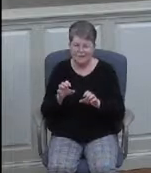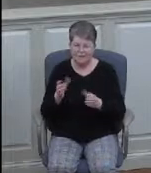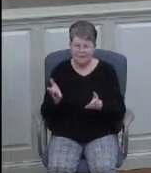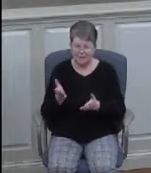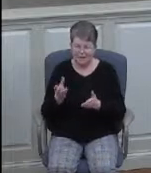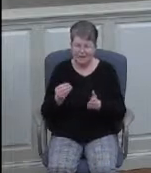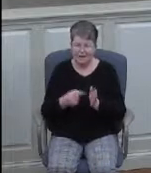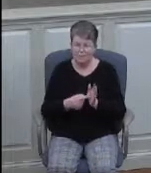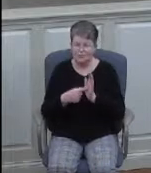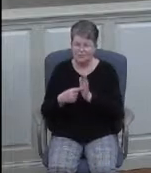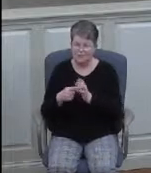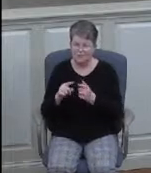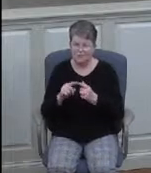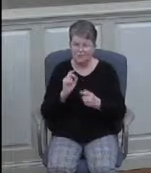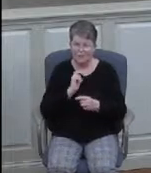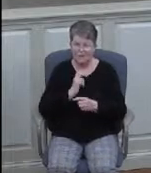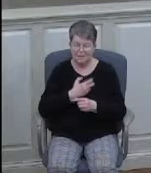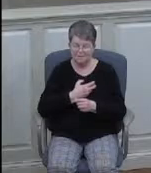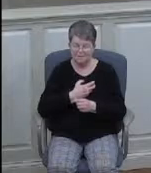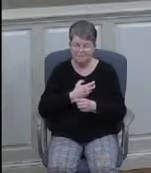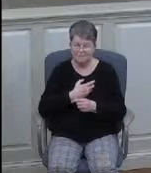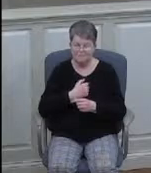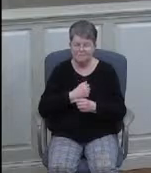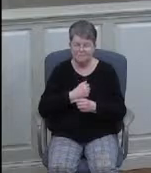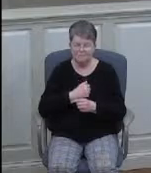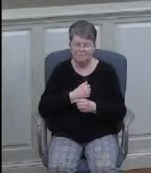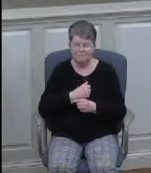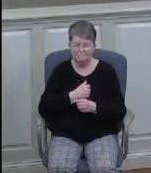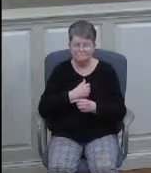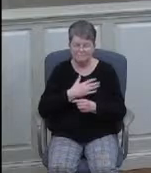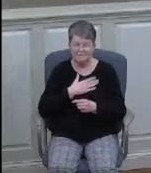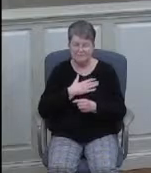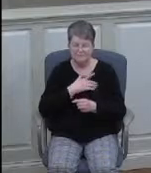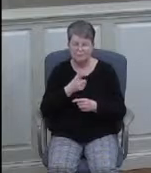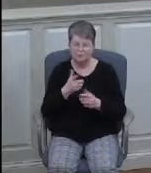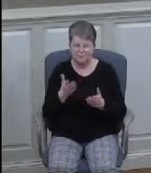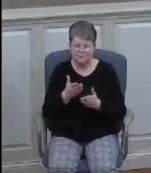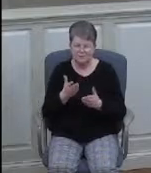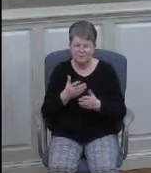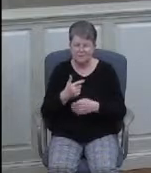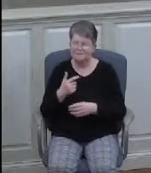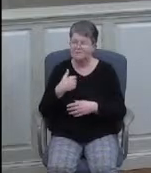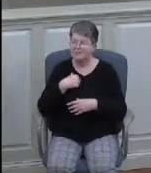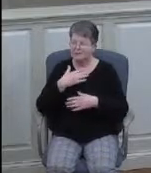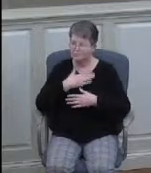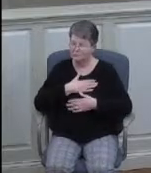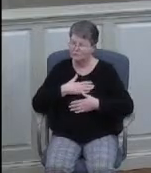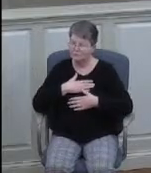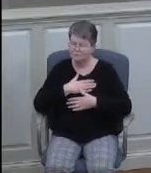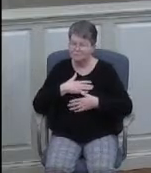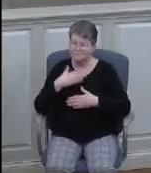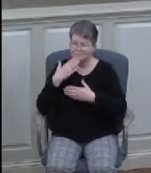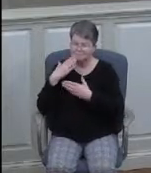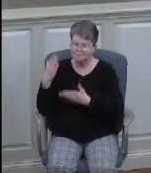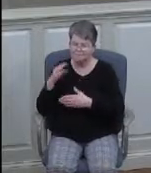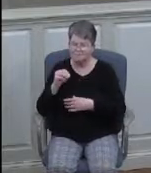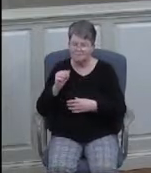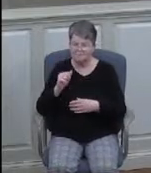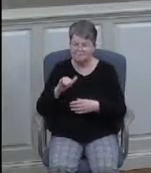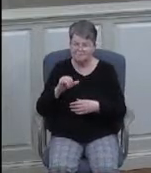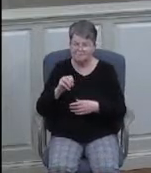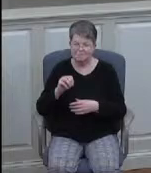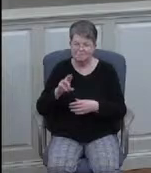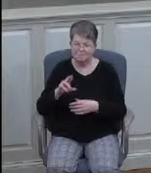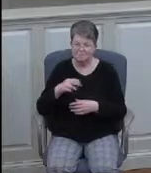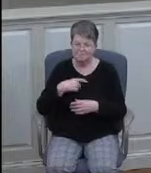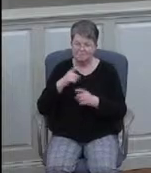and present it to us, I'm glad you're here, sir. Well, I appreciate it. And like I said, I got to